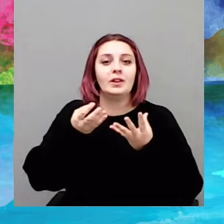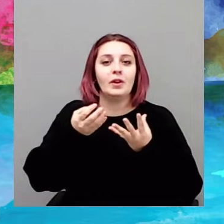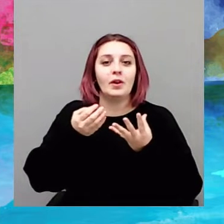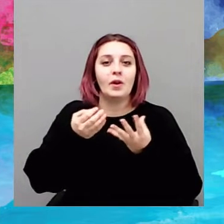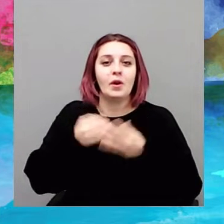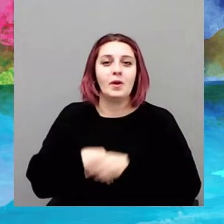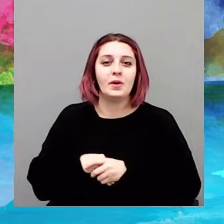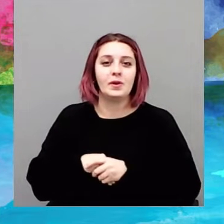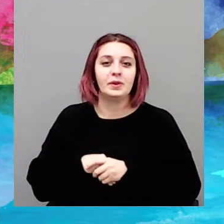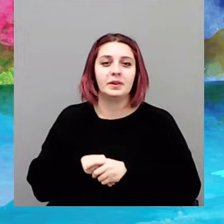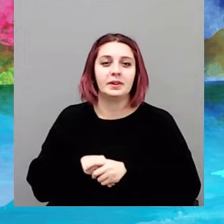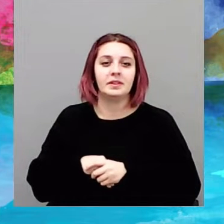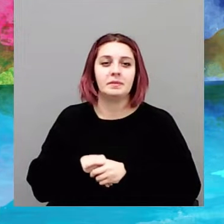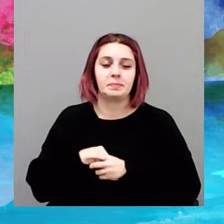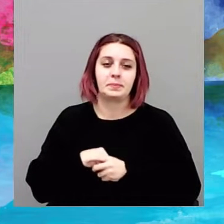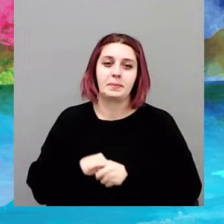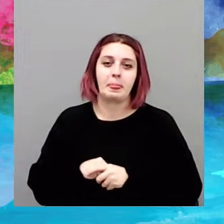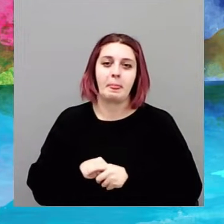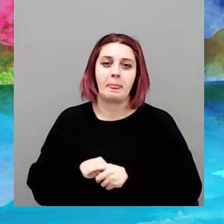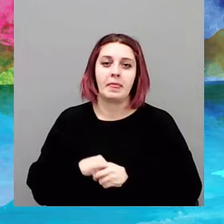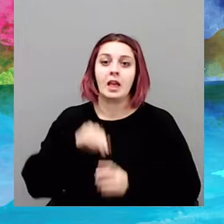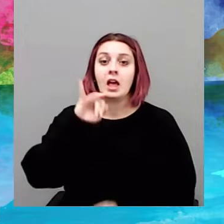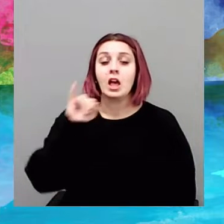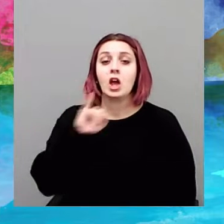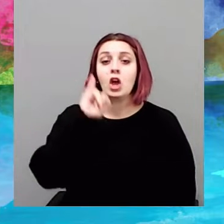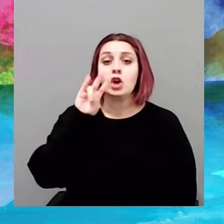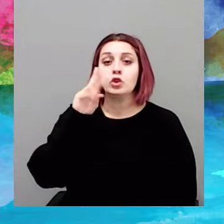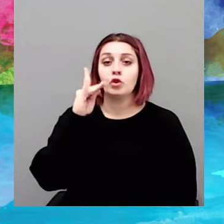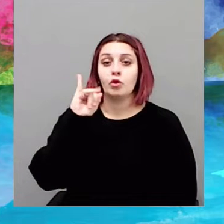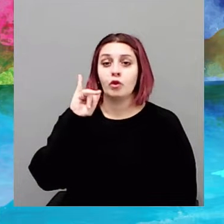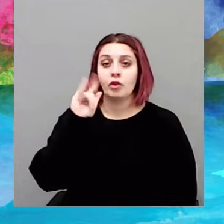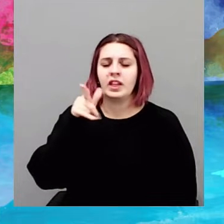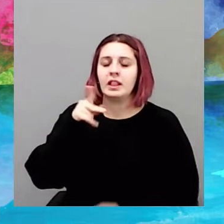you the story of Judith.